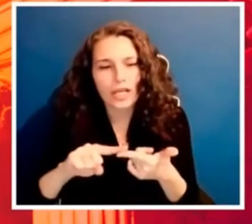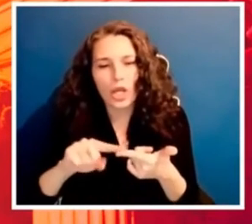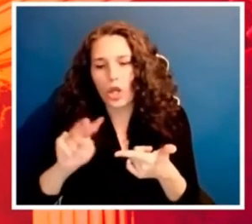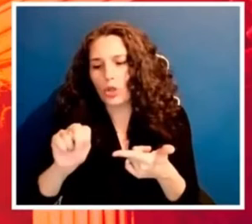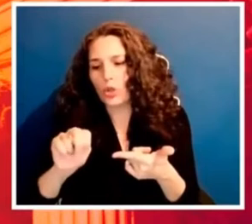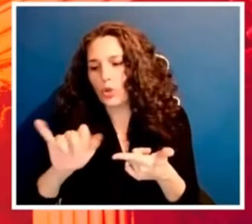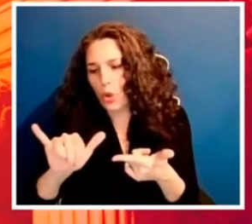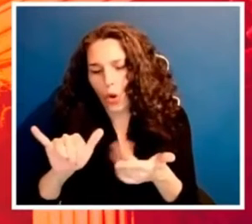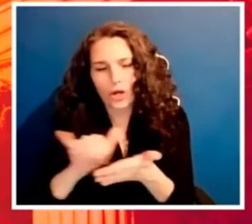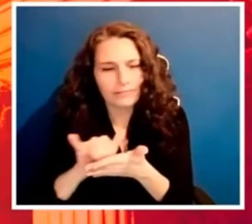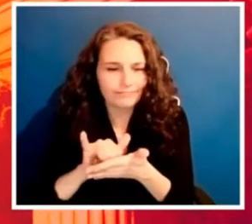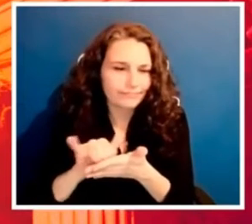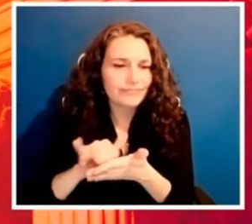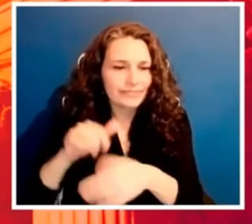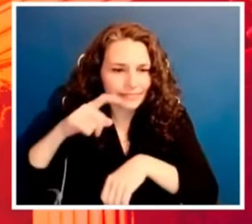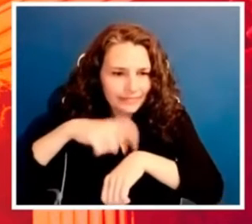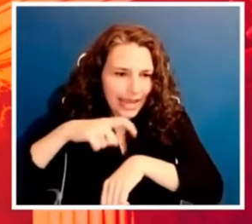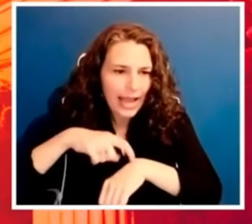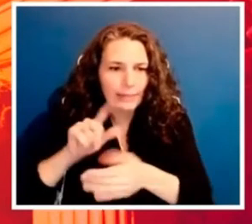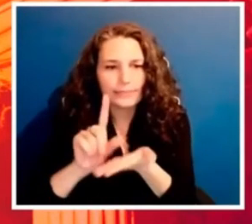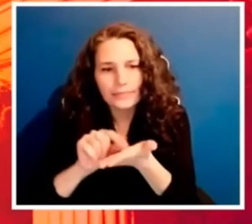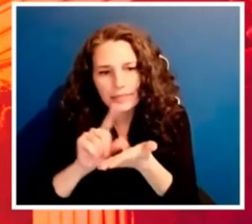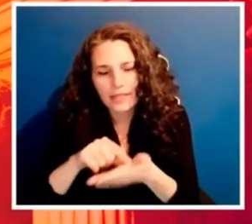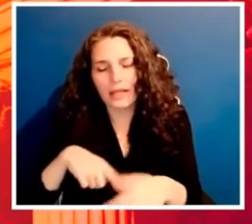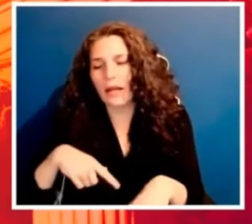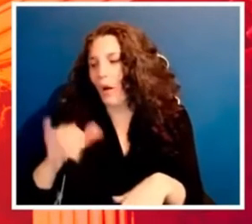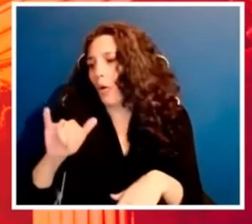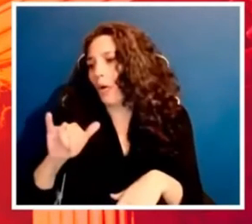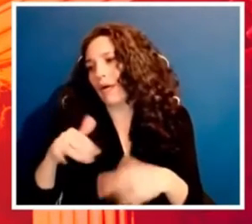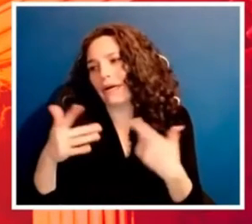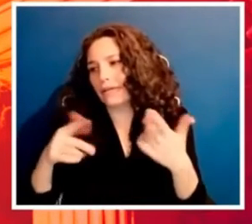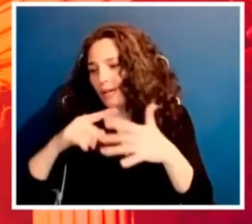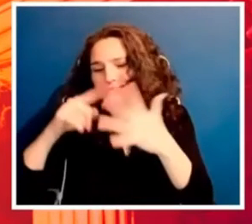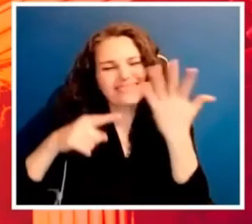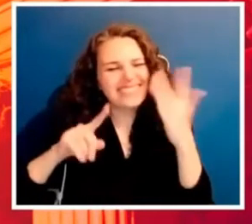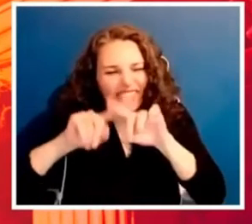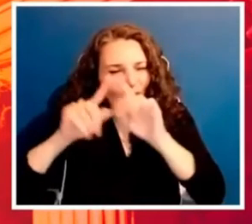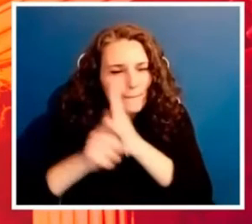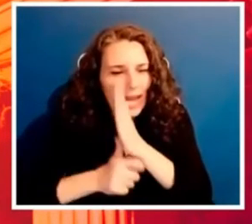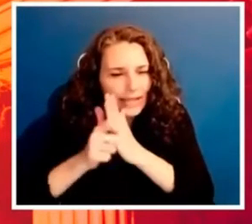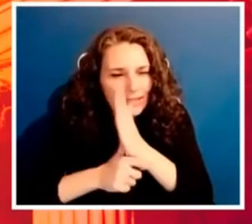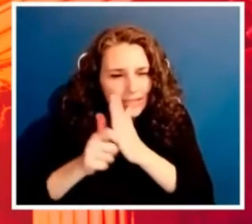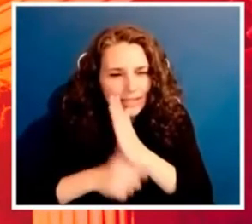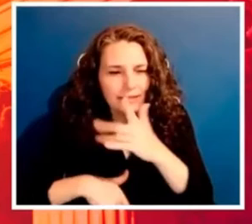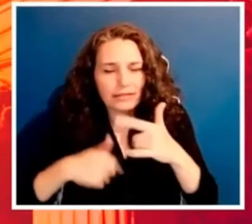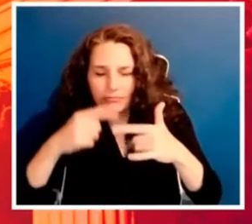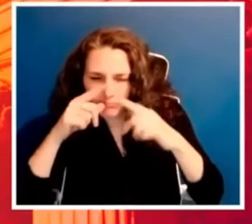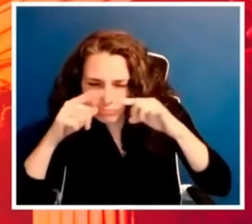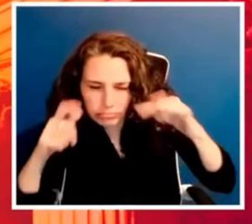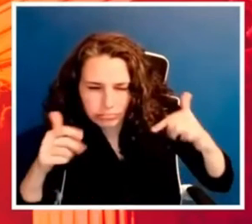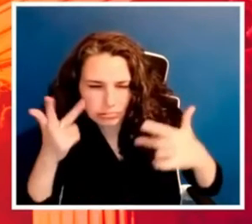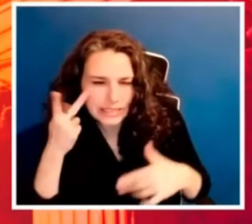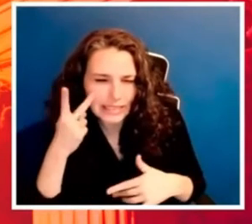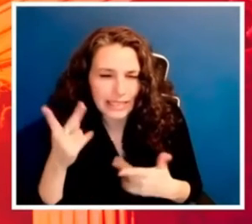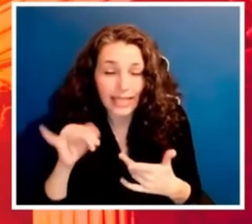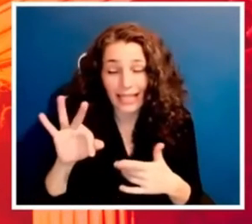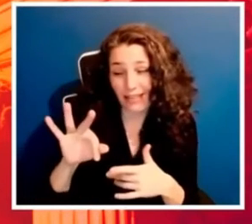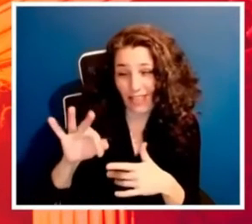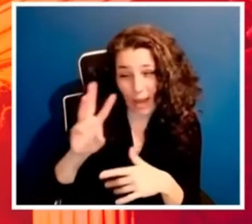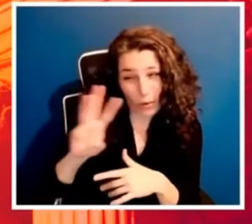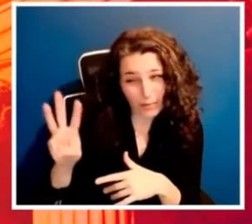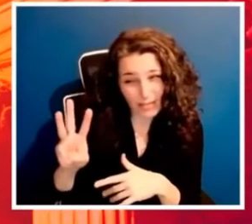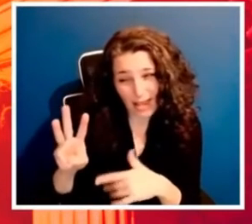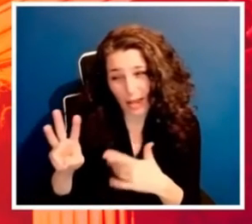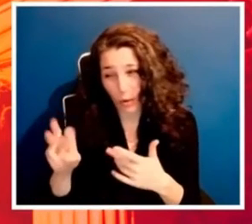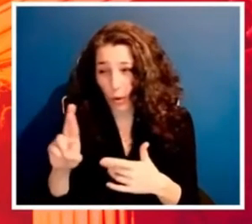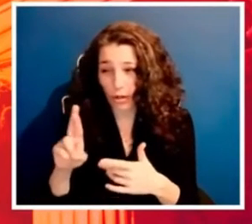Post that can help you find the facts. Question the source. Is it from a well-researched news site with journalistic standards